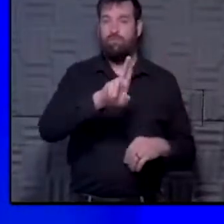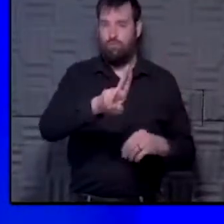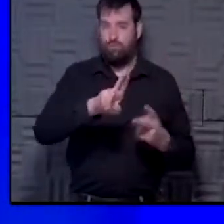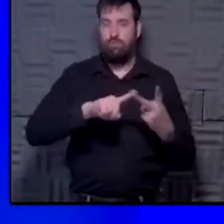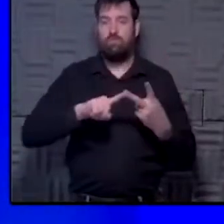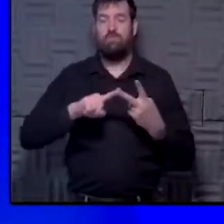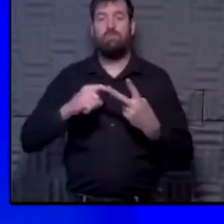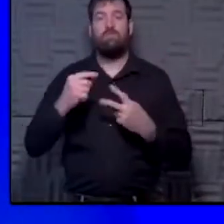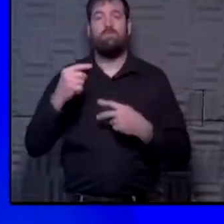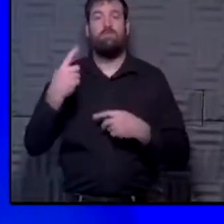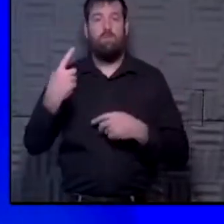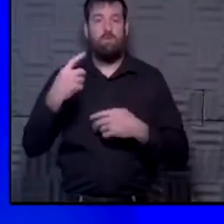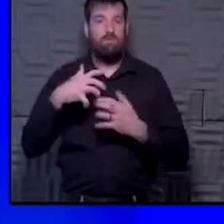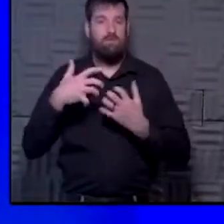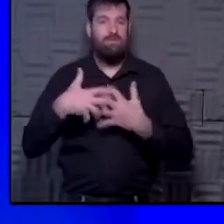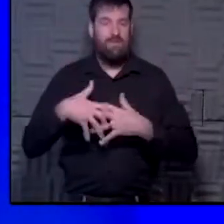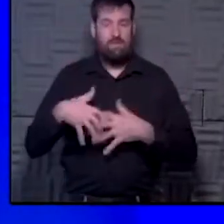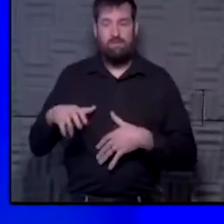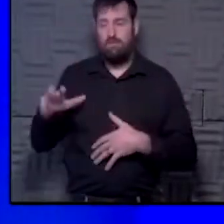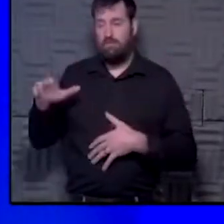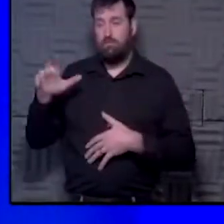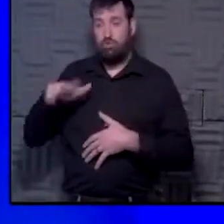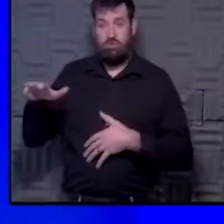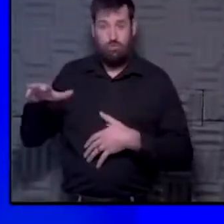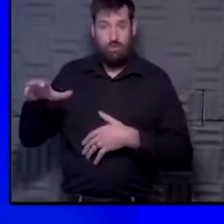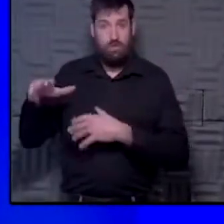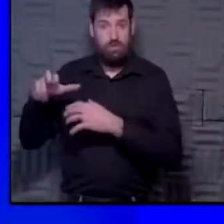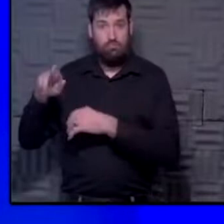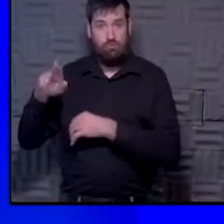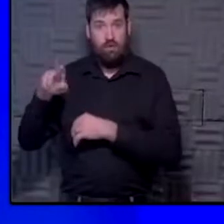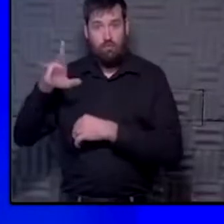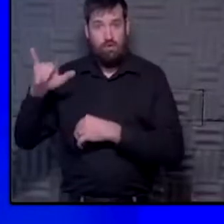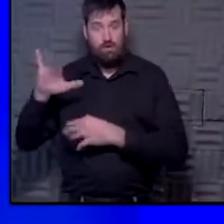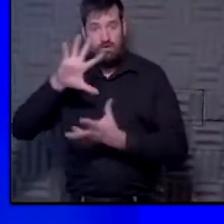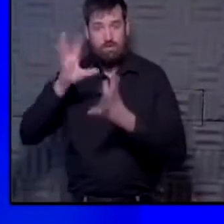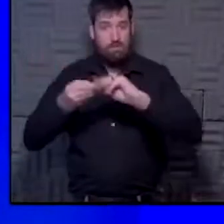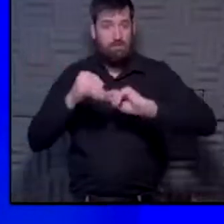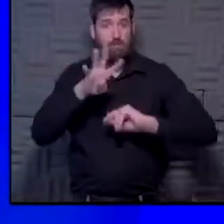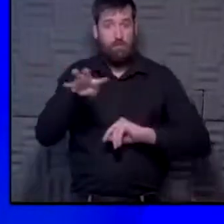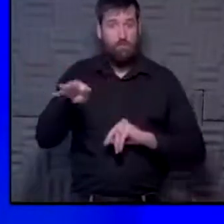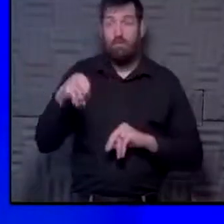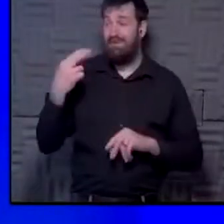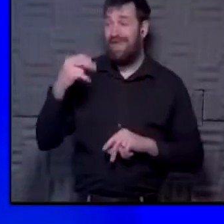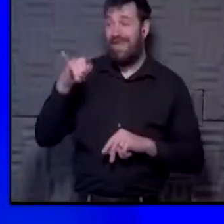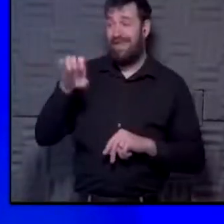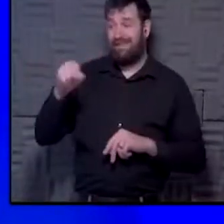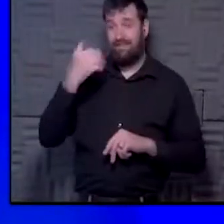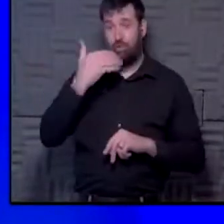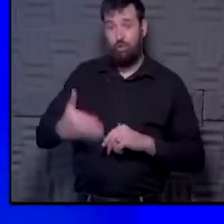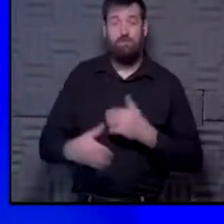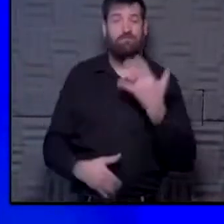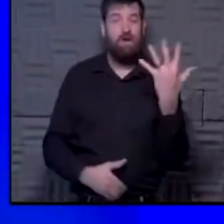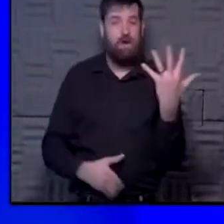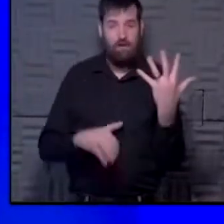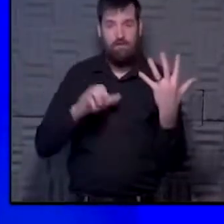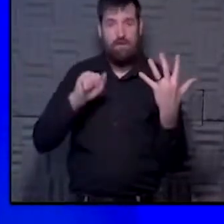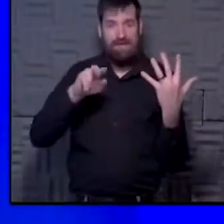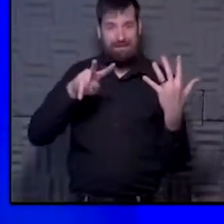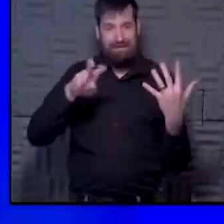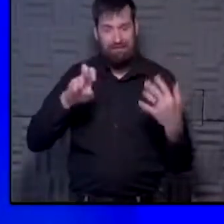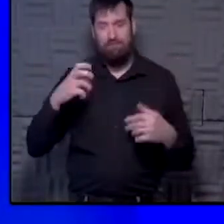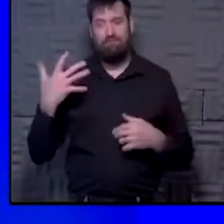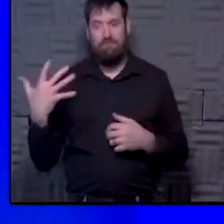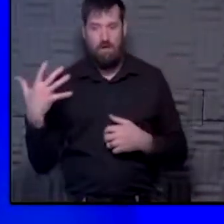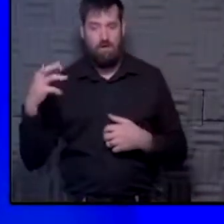ventilator, 30 in that recovery period, so 44 total, which is really good. Wow, that is so good. Hayes is good, too, with 5 active infections and 5